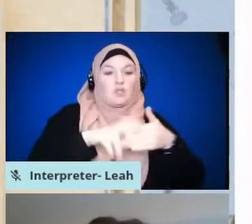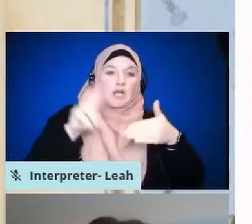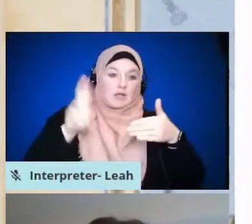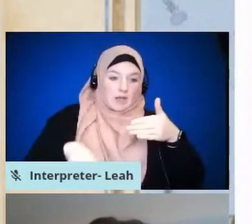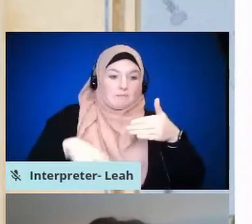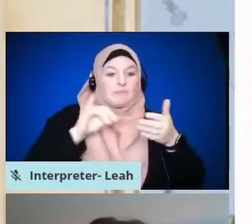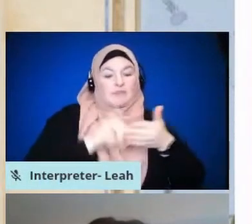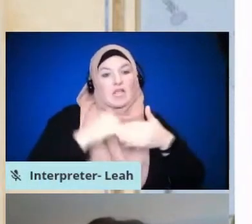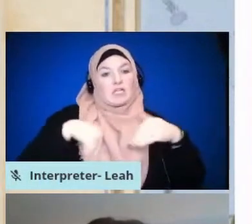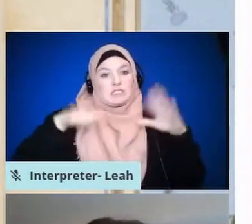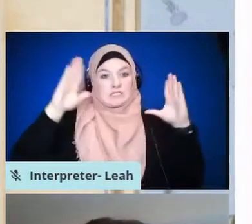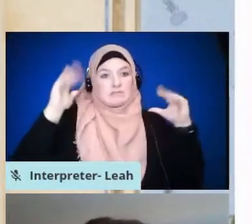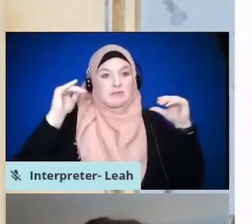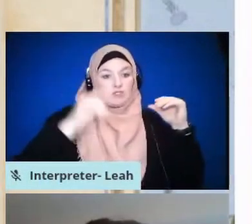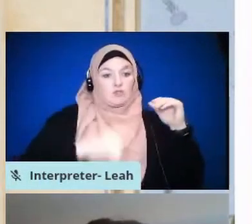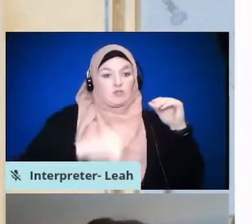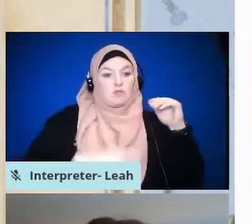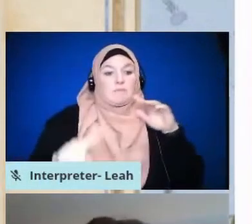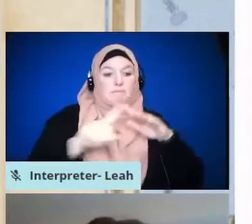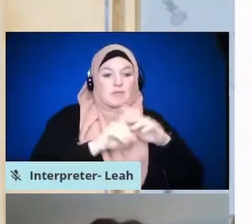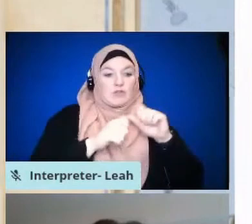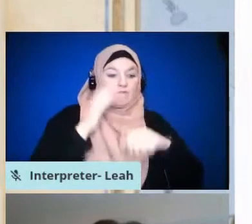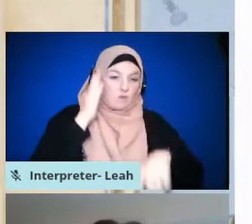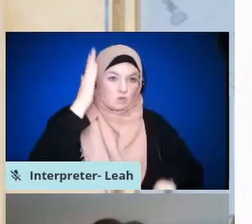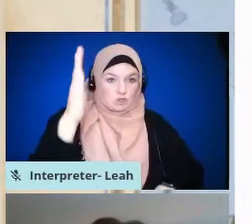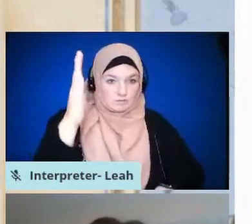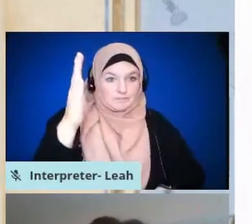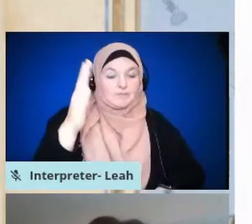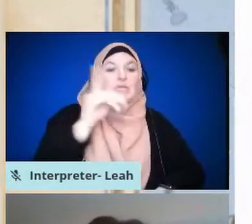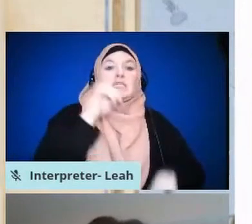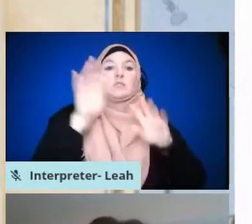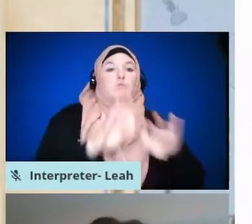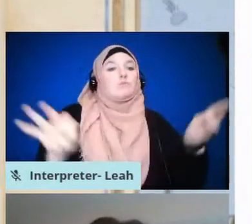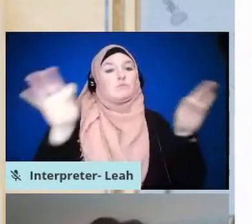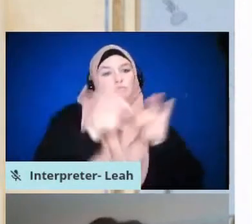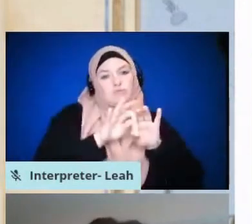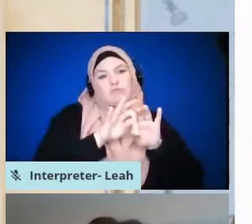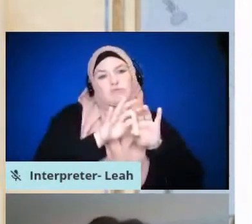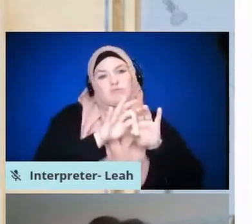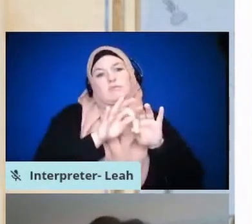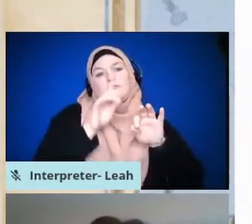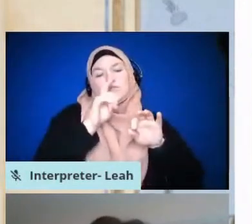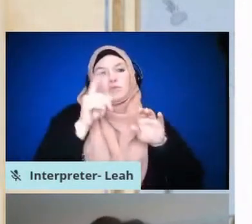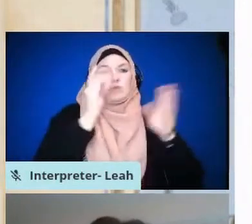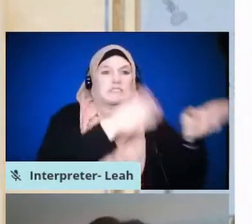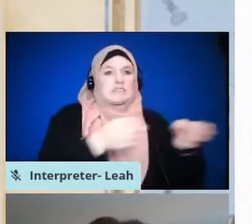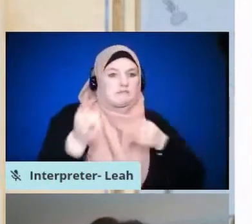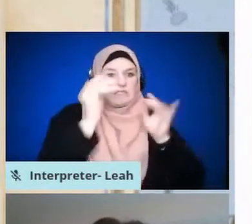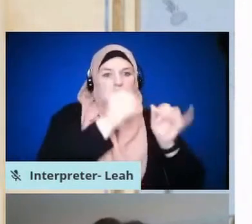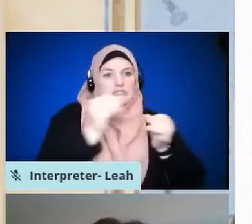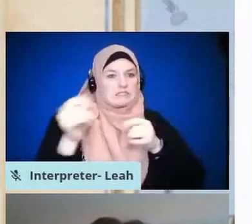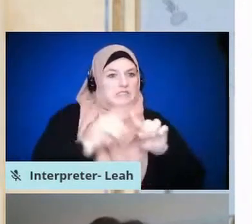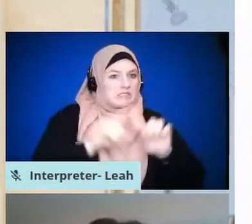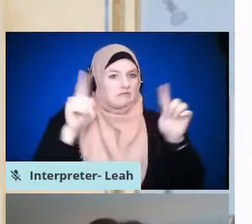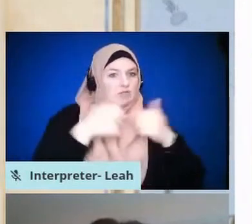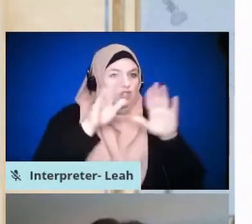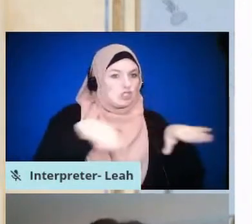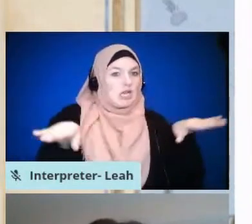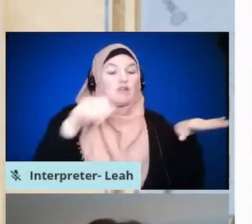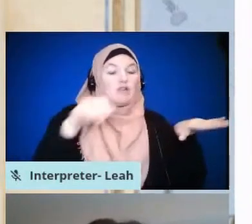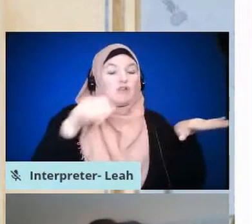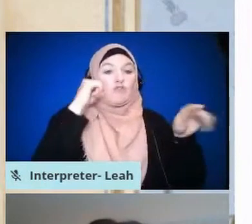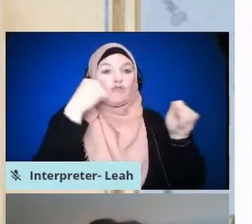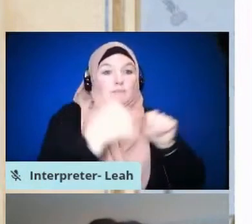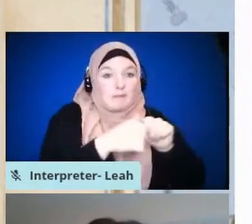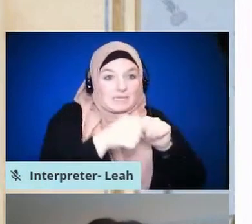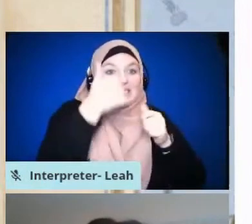that are expected to appear in the future. It is important to value individual differences between children and remember